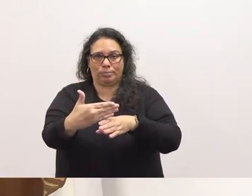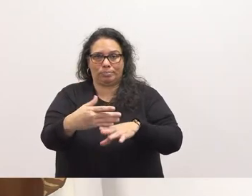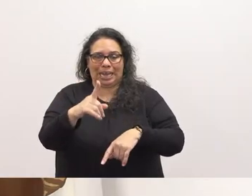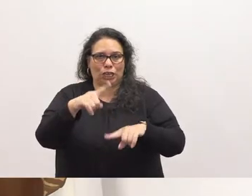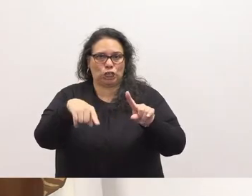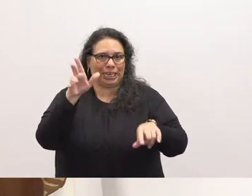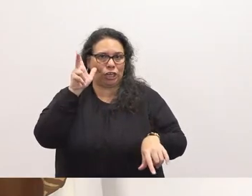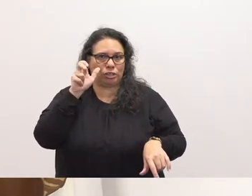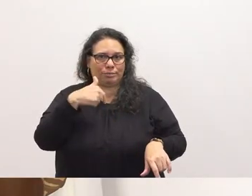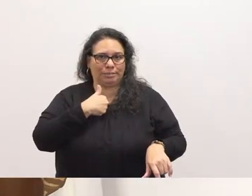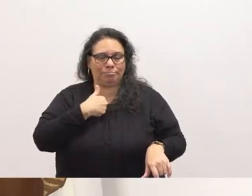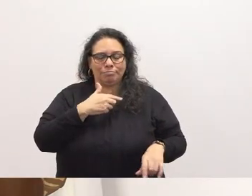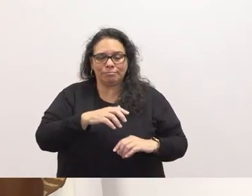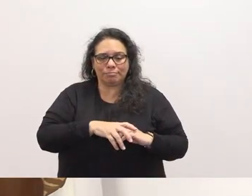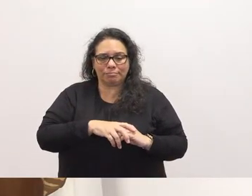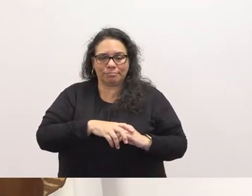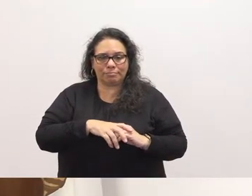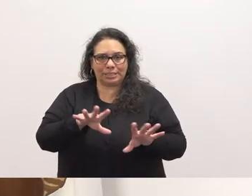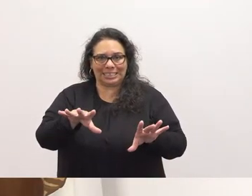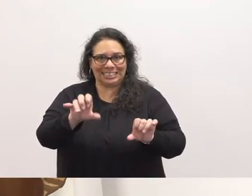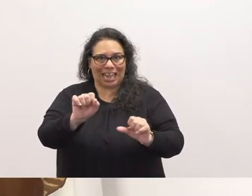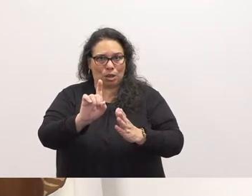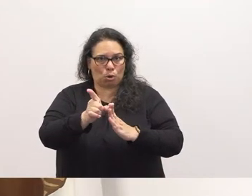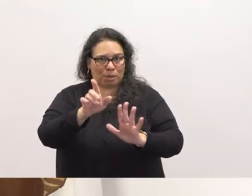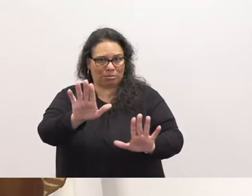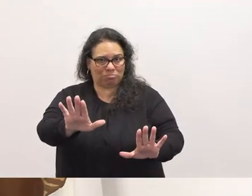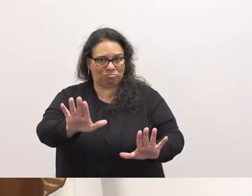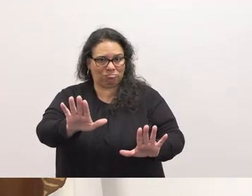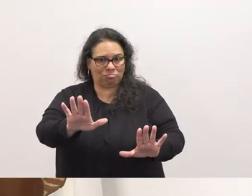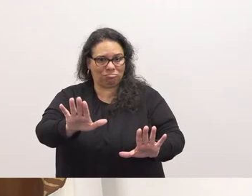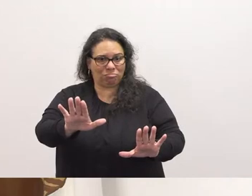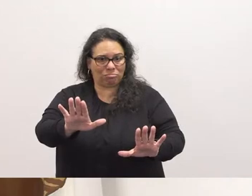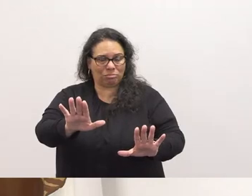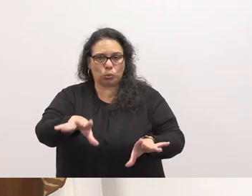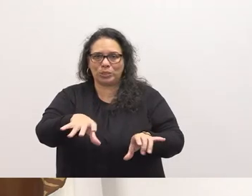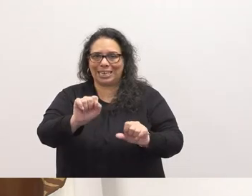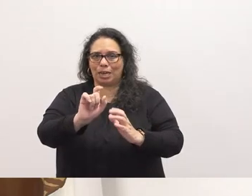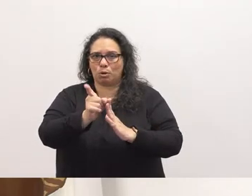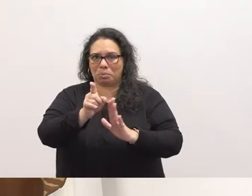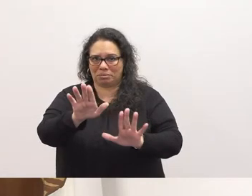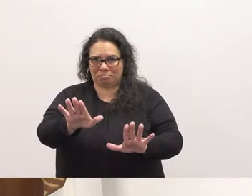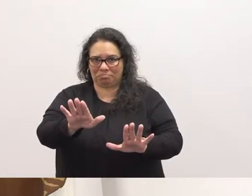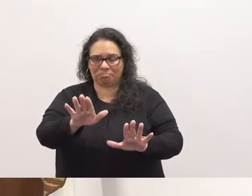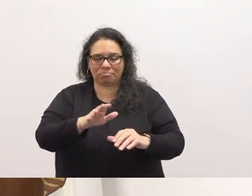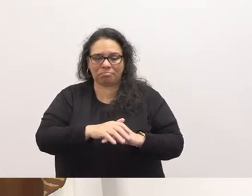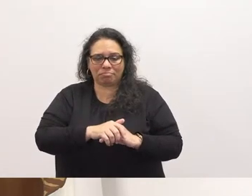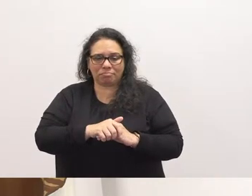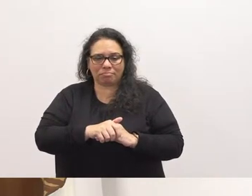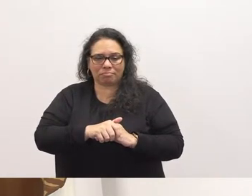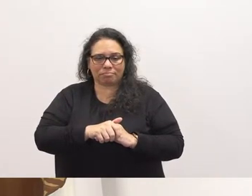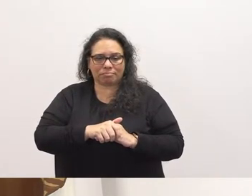Okay, so let's just take a moment. That would be great. Thank you. Okay, we'll just take a moment.